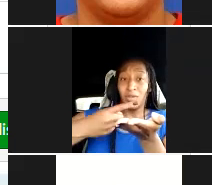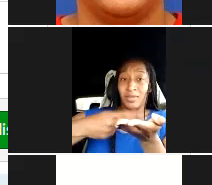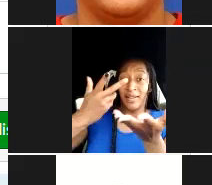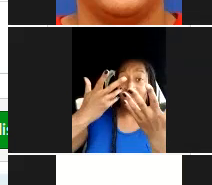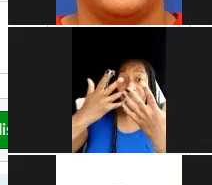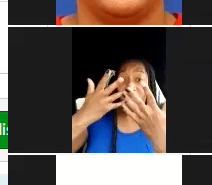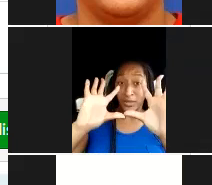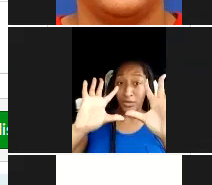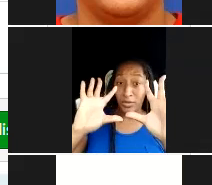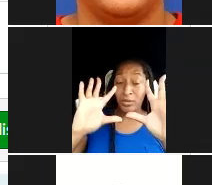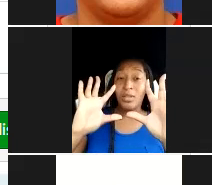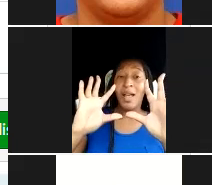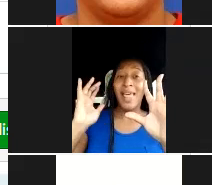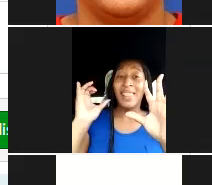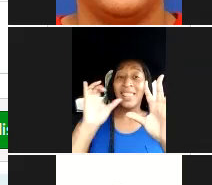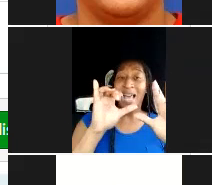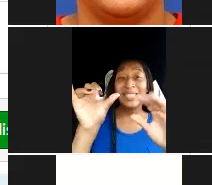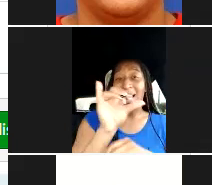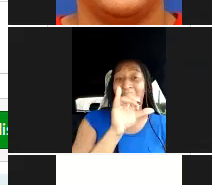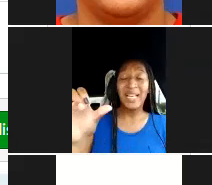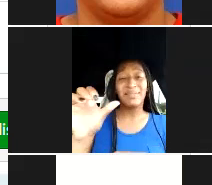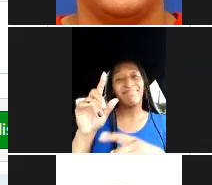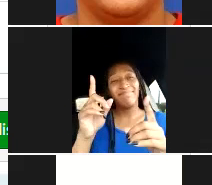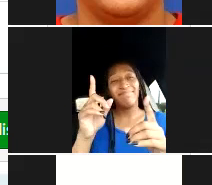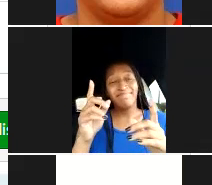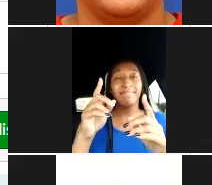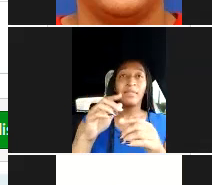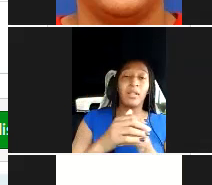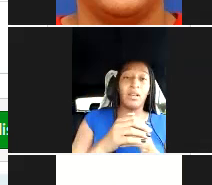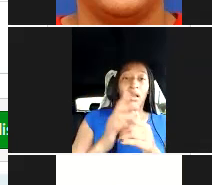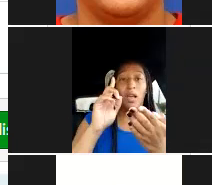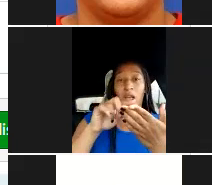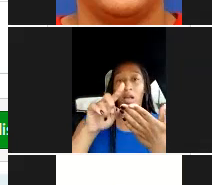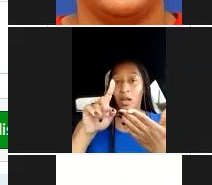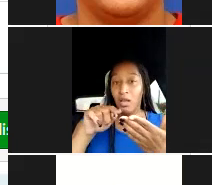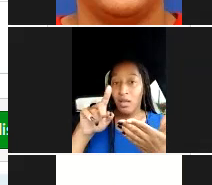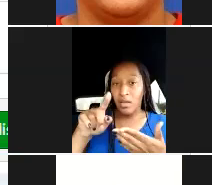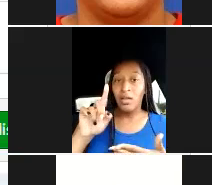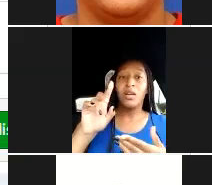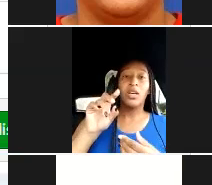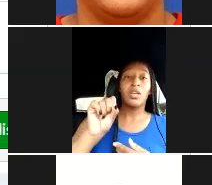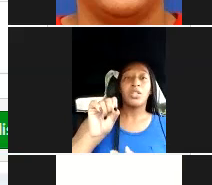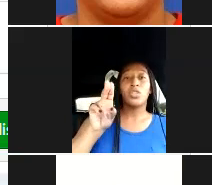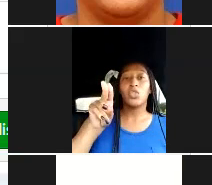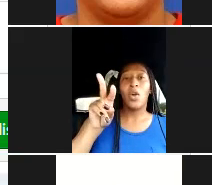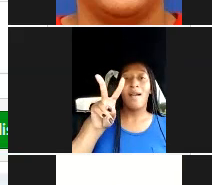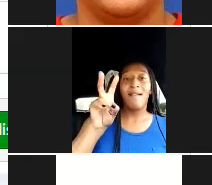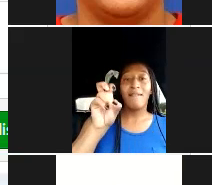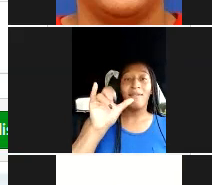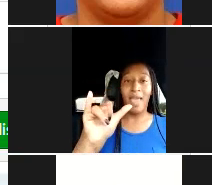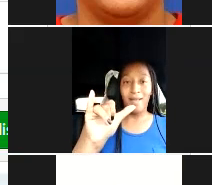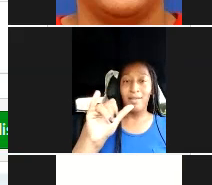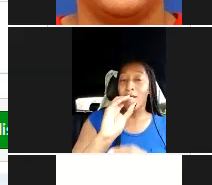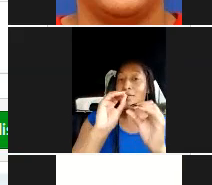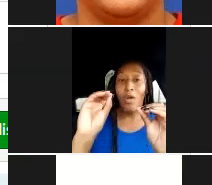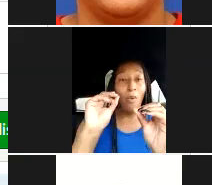So this is like a survey. Okay, so there are no right or wrong answers to this. All I ask is that you answer these